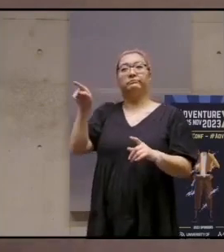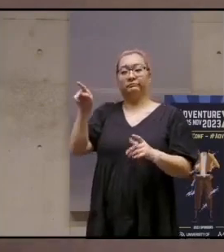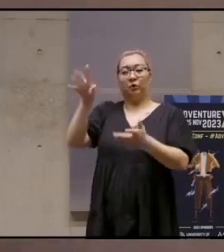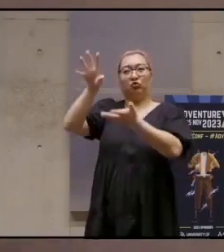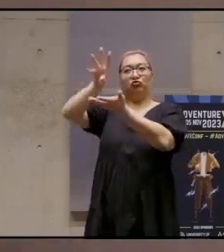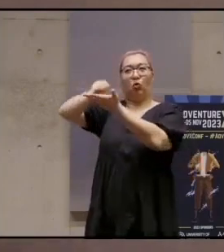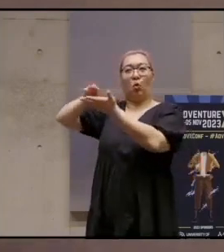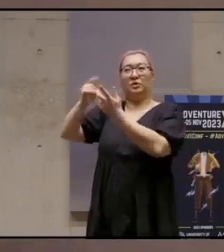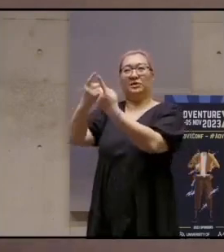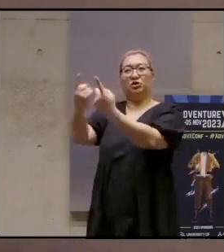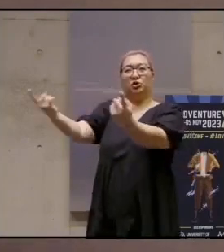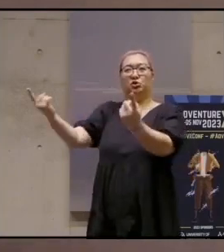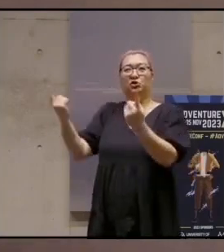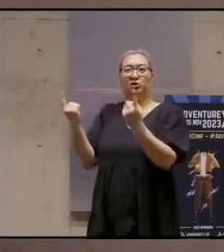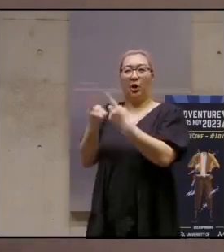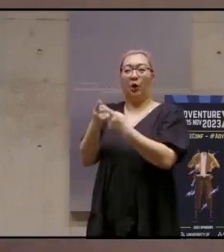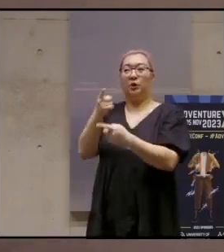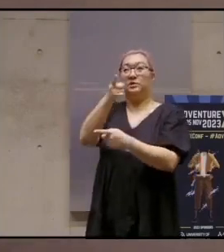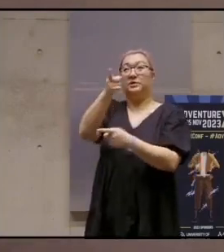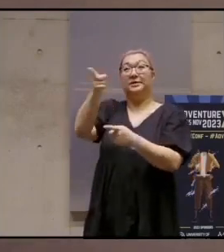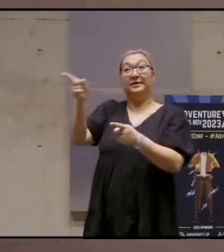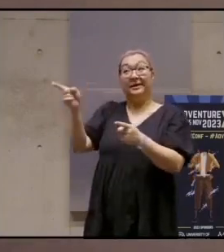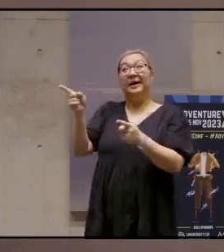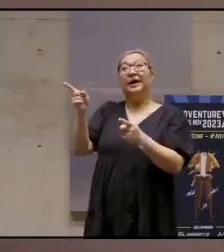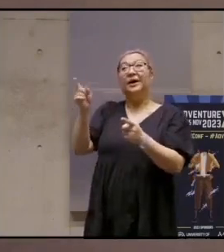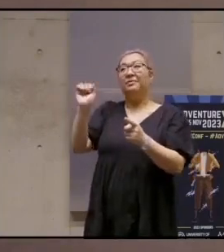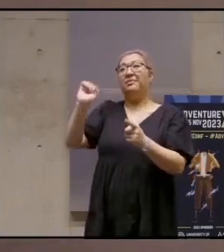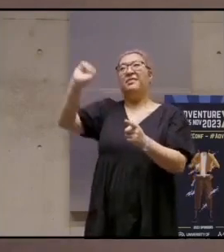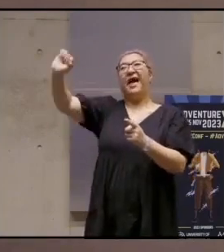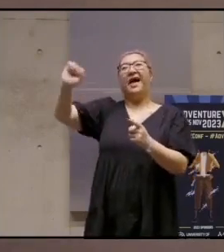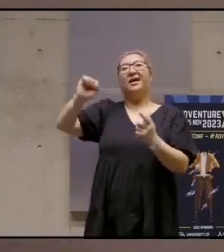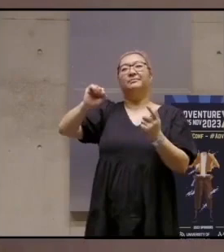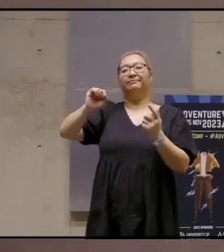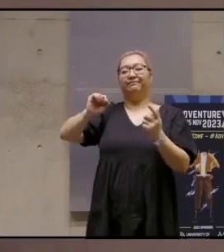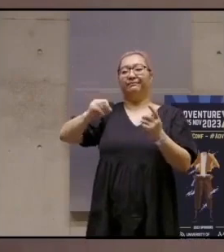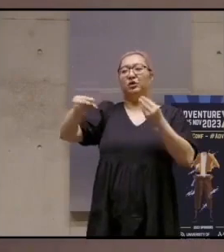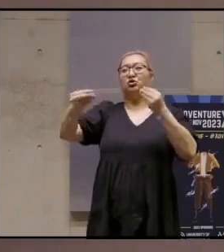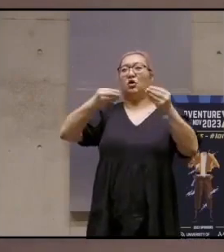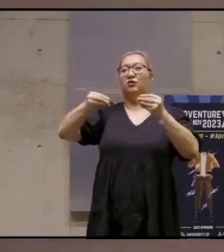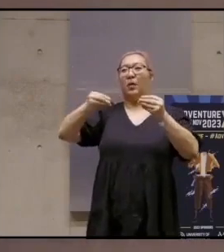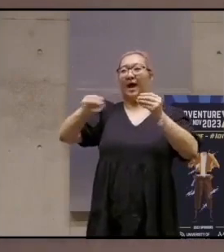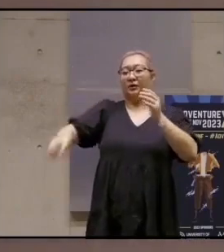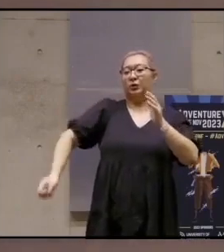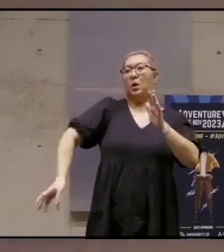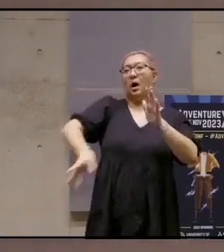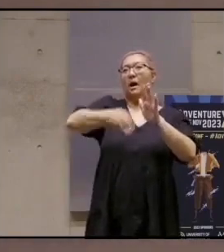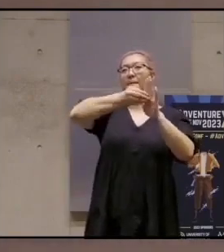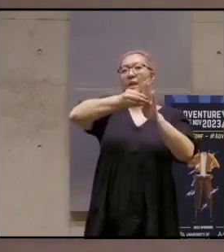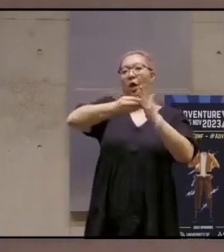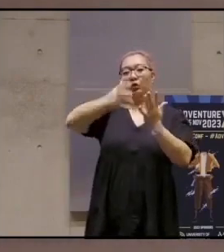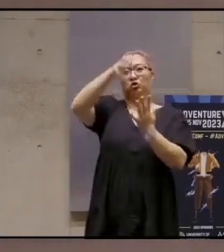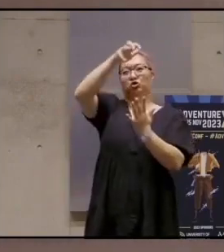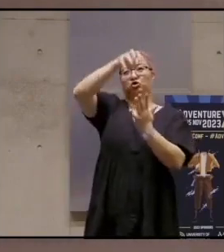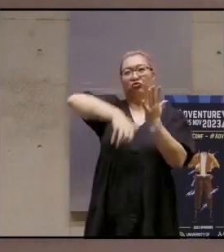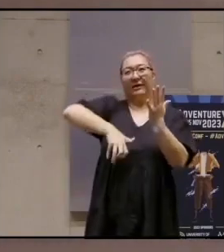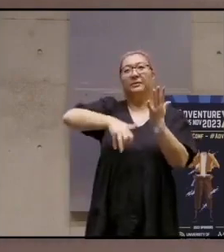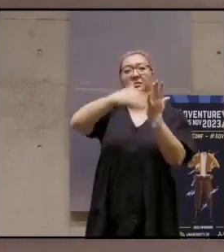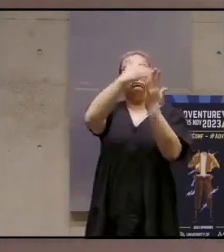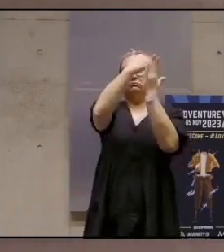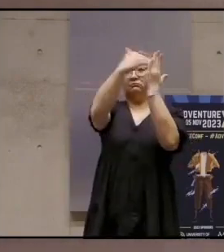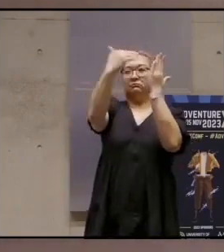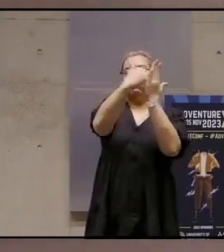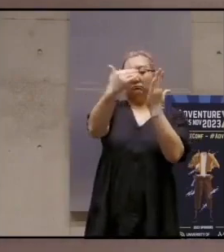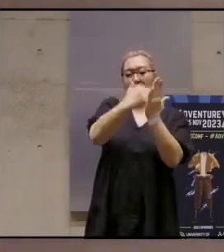have automatic software, for example, to highlight the next line down, to auto-fill in file names, so the format for your scripts is actually kind of